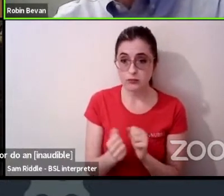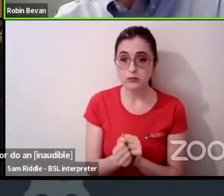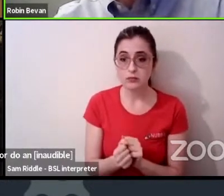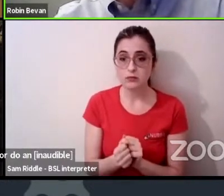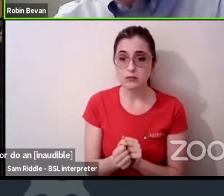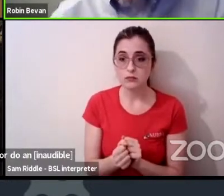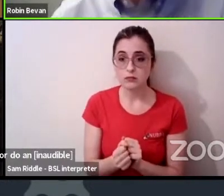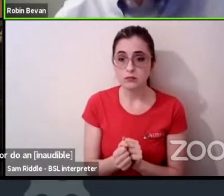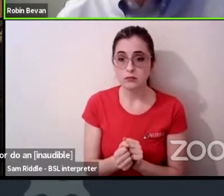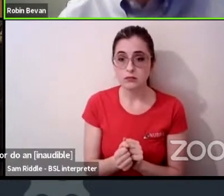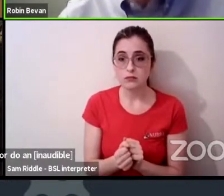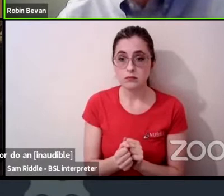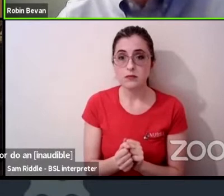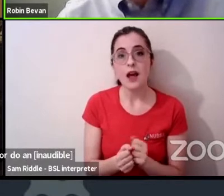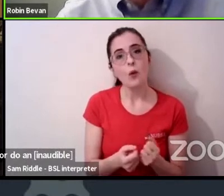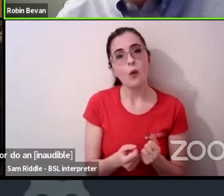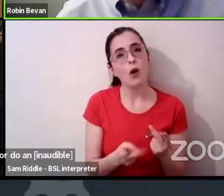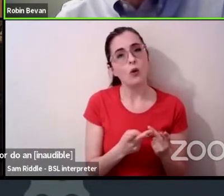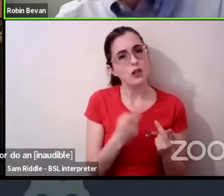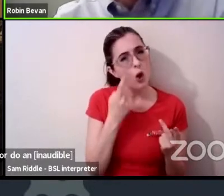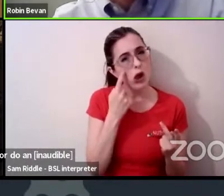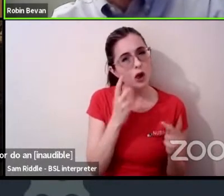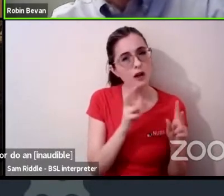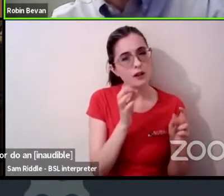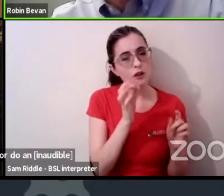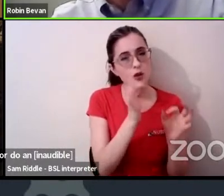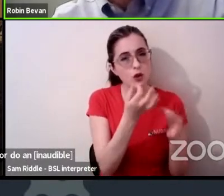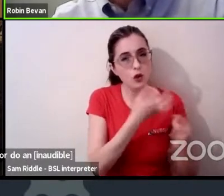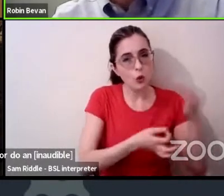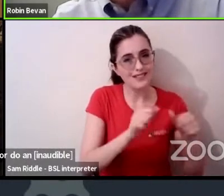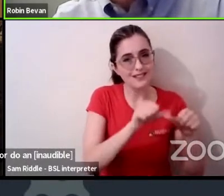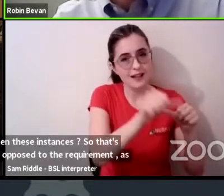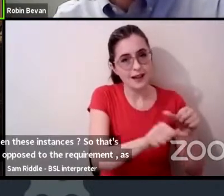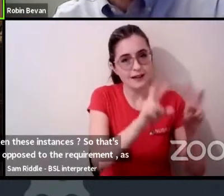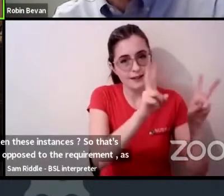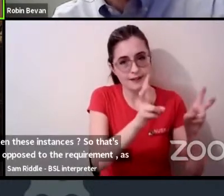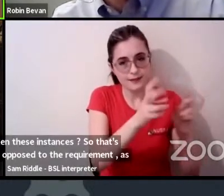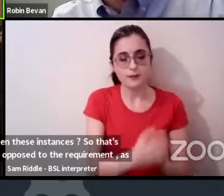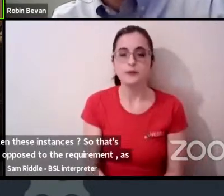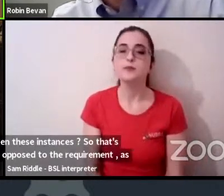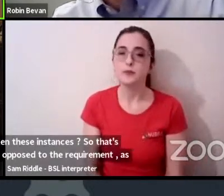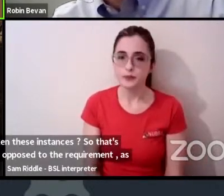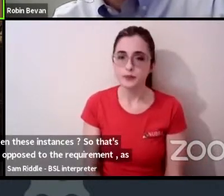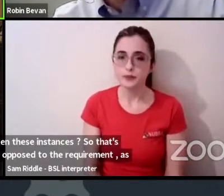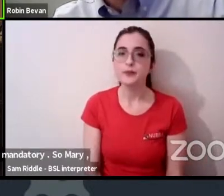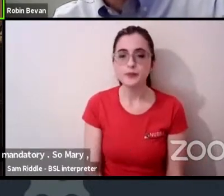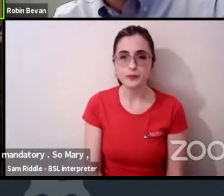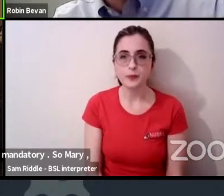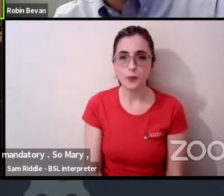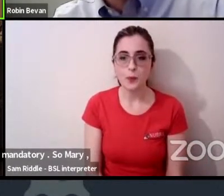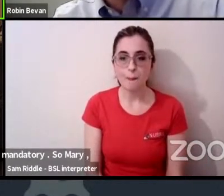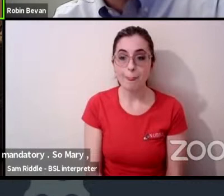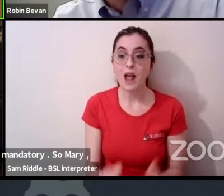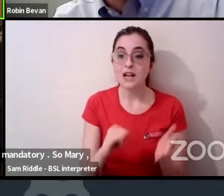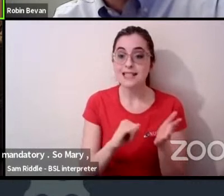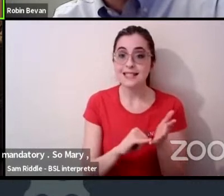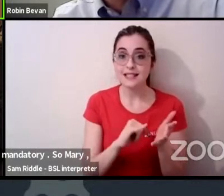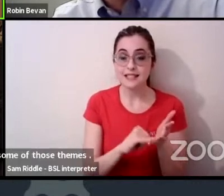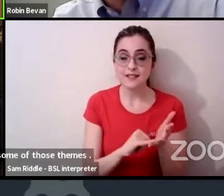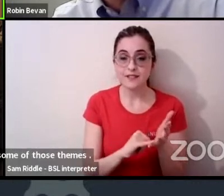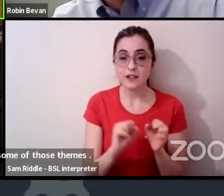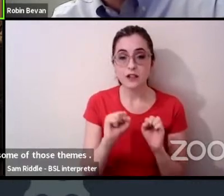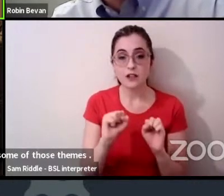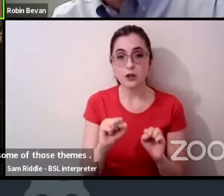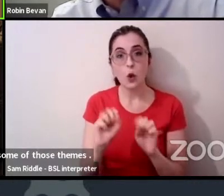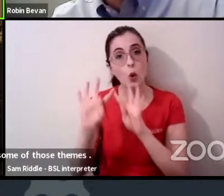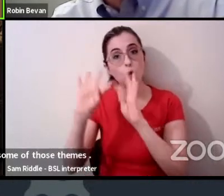I'll just have a look at what next our members are asking us. Thank you, Mary. Thanks, Robin. So, Stephen, your